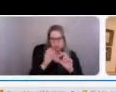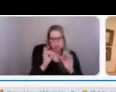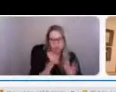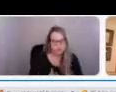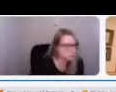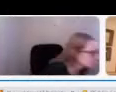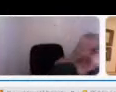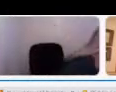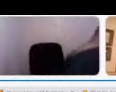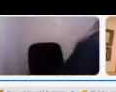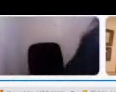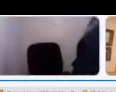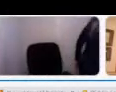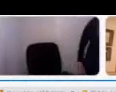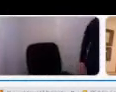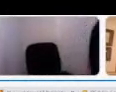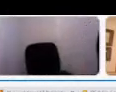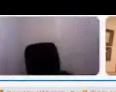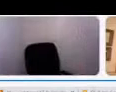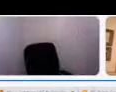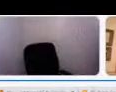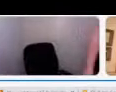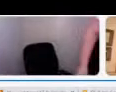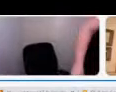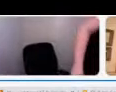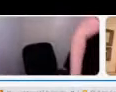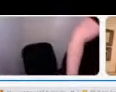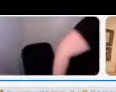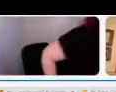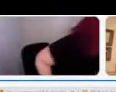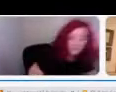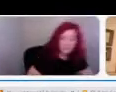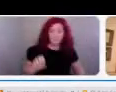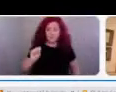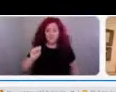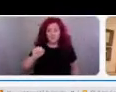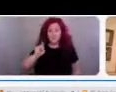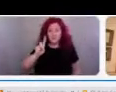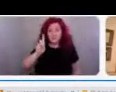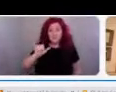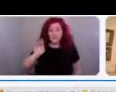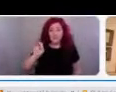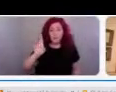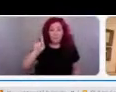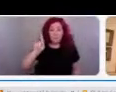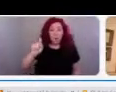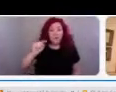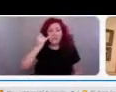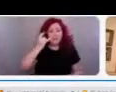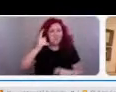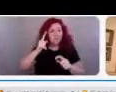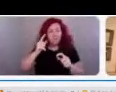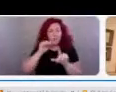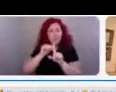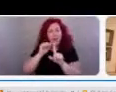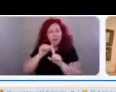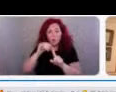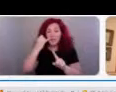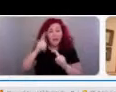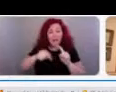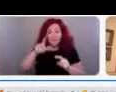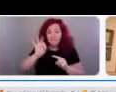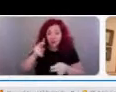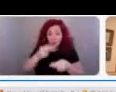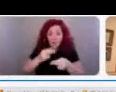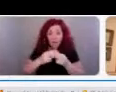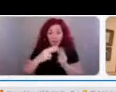our next speaker is sandy bartlett and i will remind everyone if i can't find you under the intended list under the name that you uh you